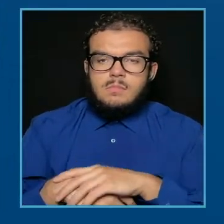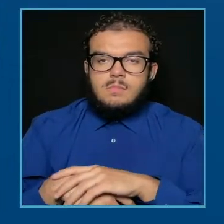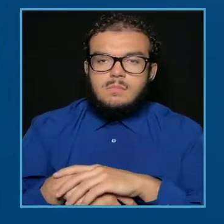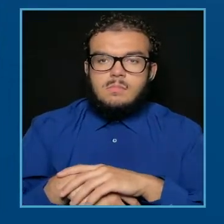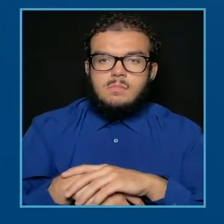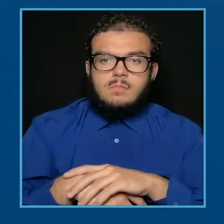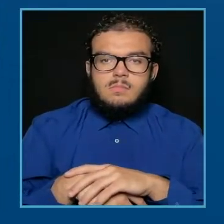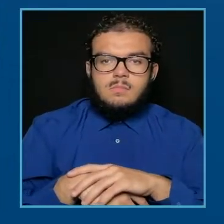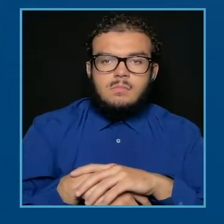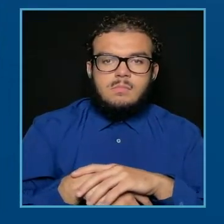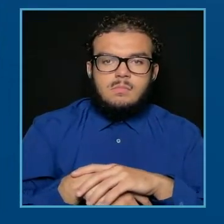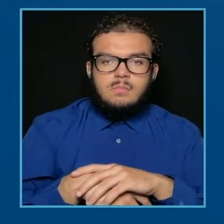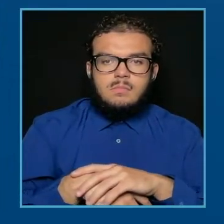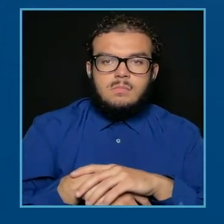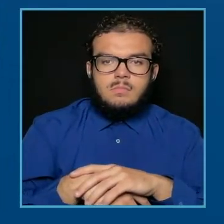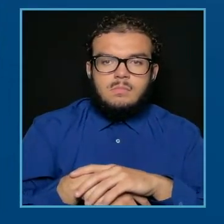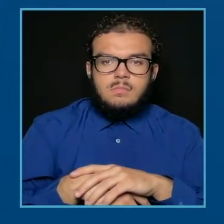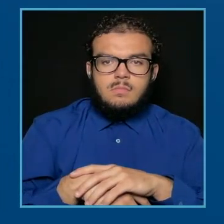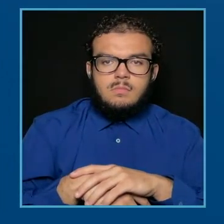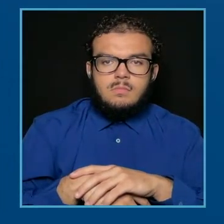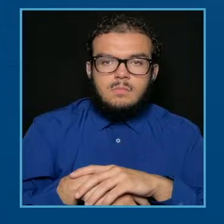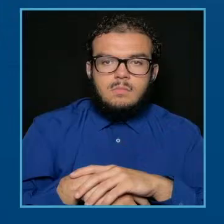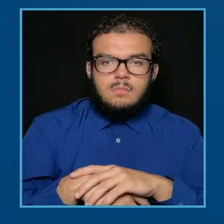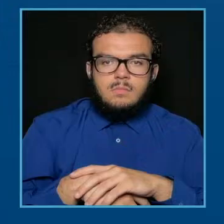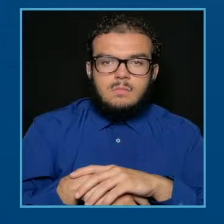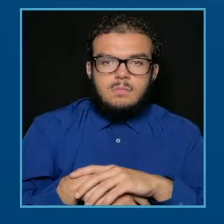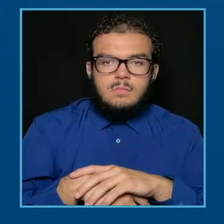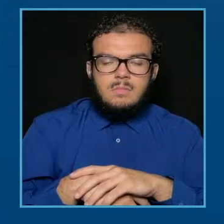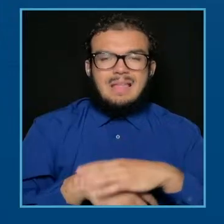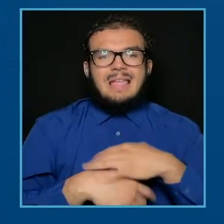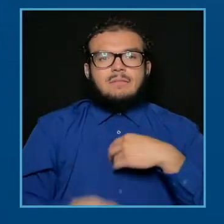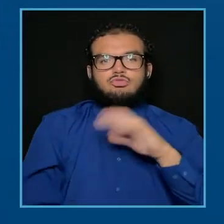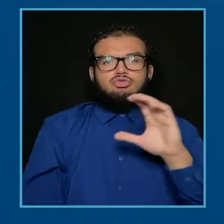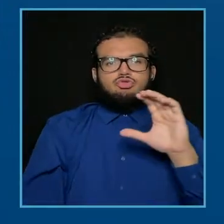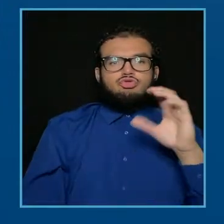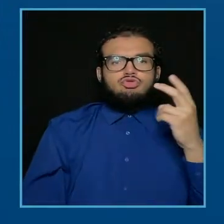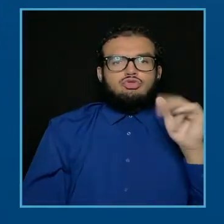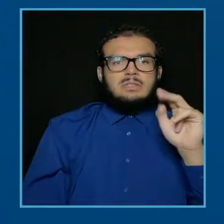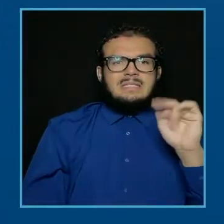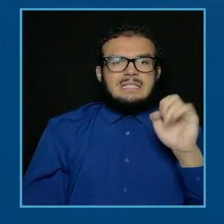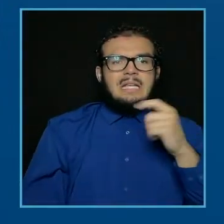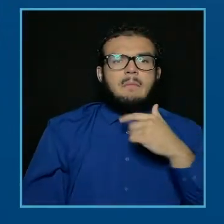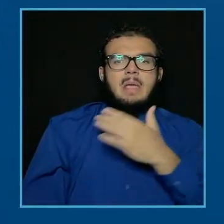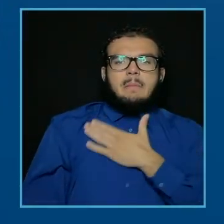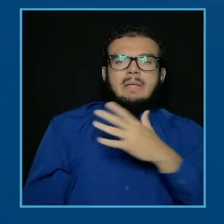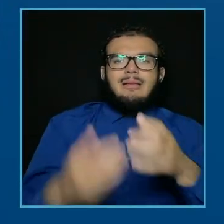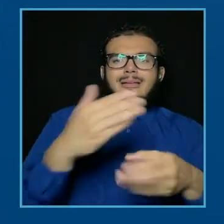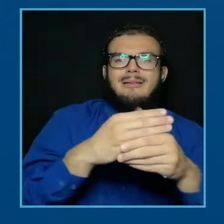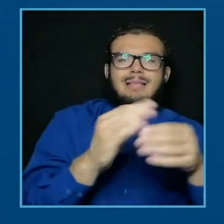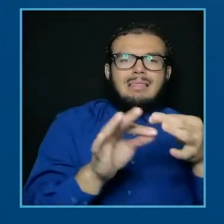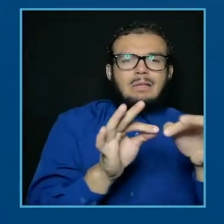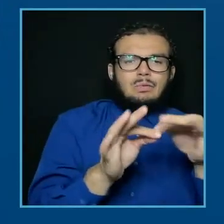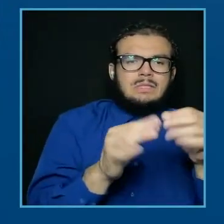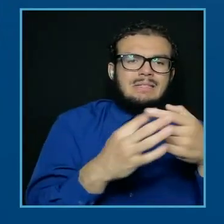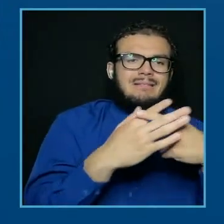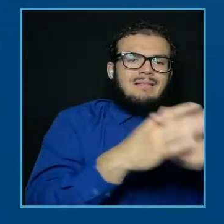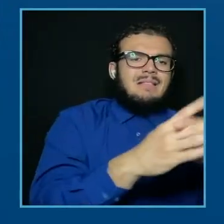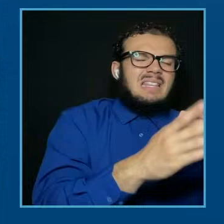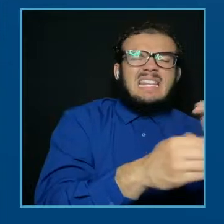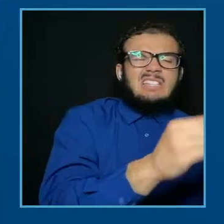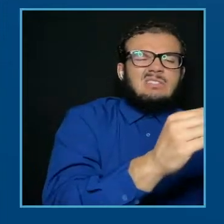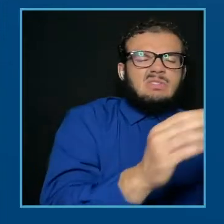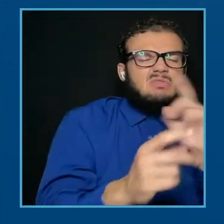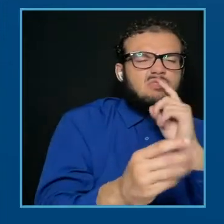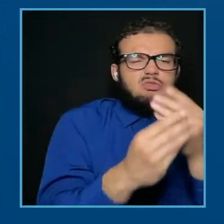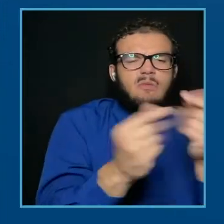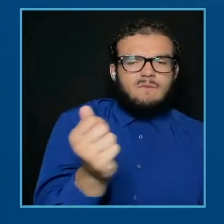And I think, Yeah, Christine, I'm happy to drop that language at the end of that, therefore be it resolved. We've made